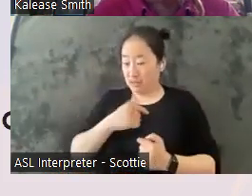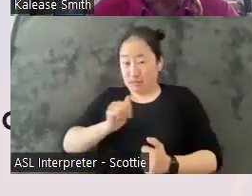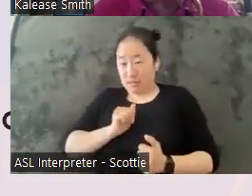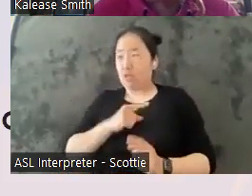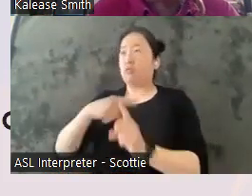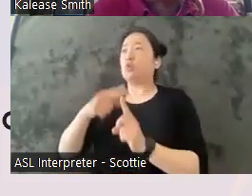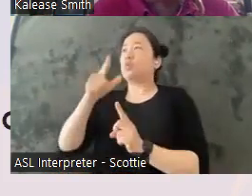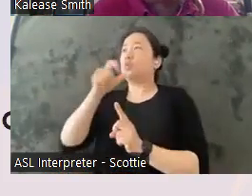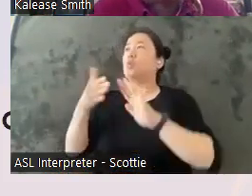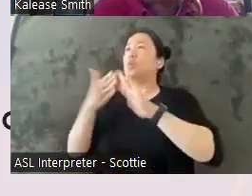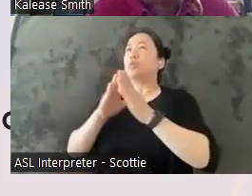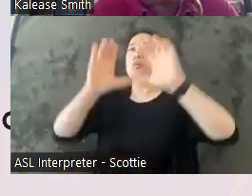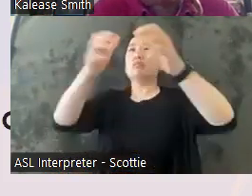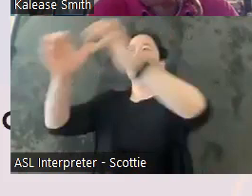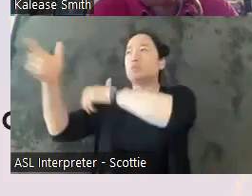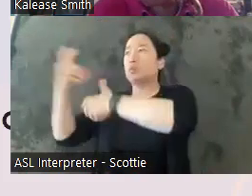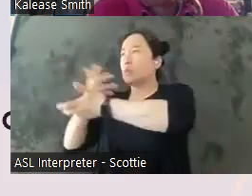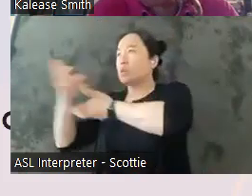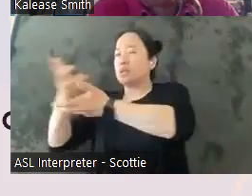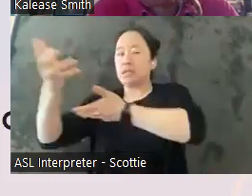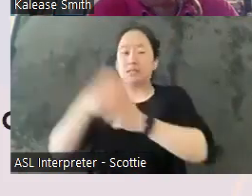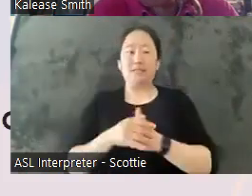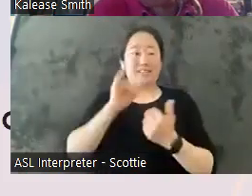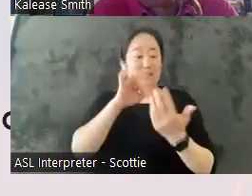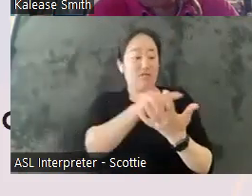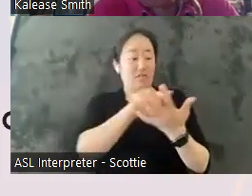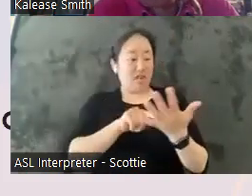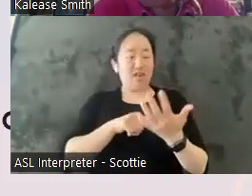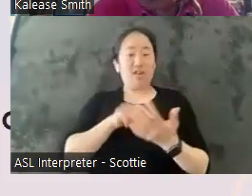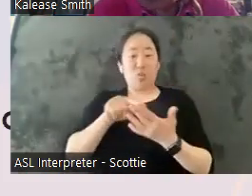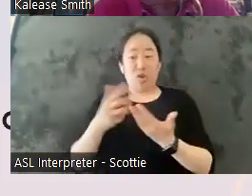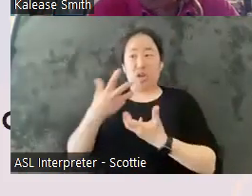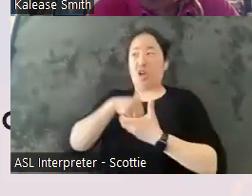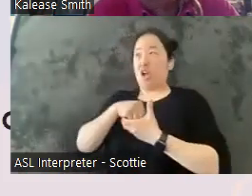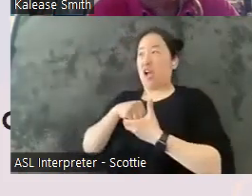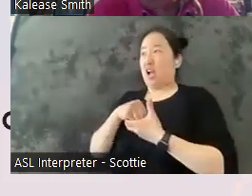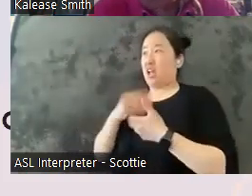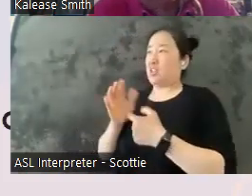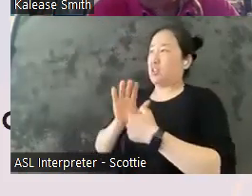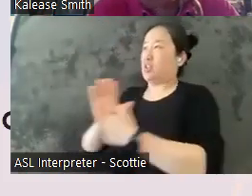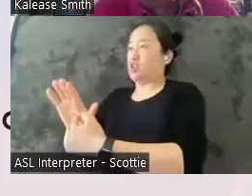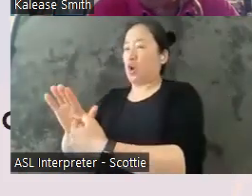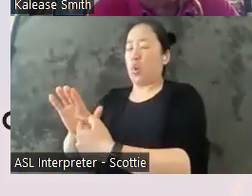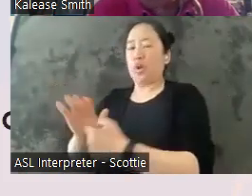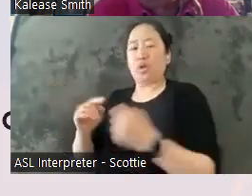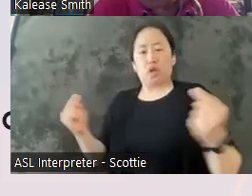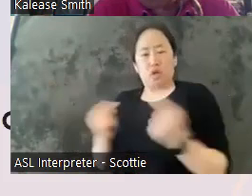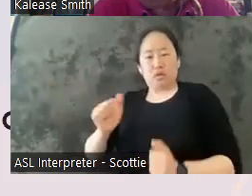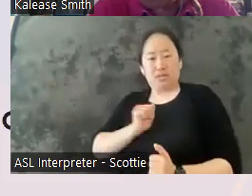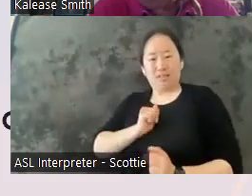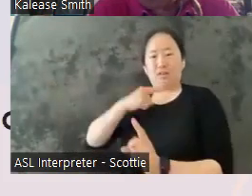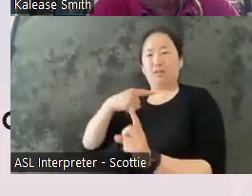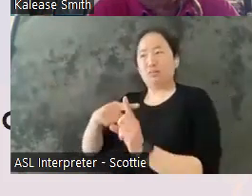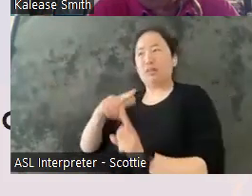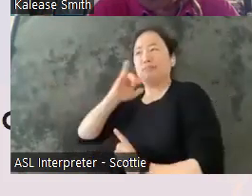with. And if and when these get reproduced, that can be very harmful for ourselves doing this type of work, but then also for folks who